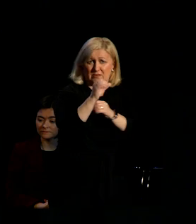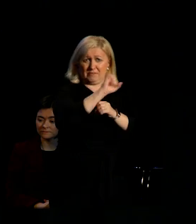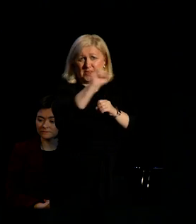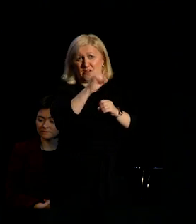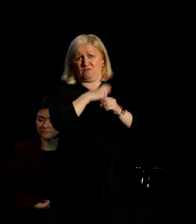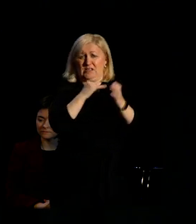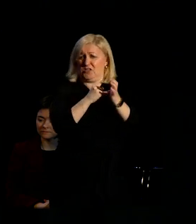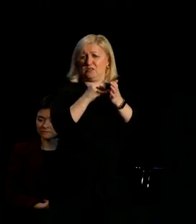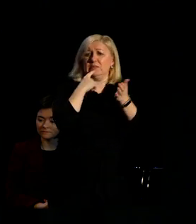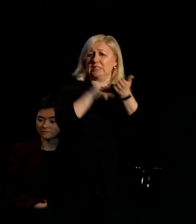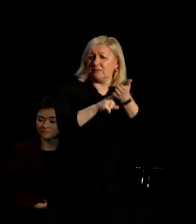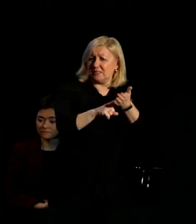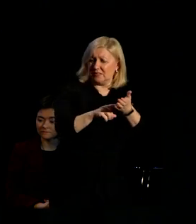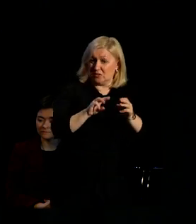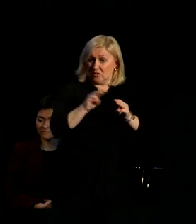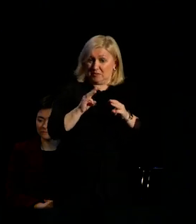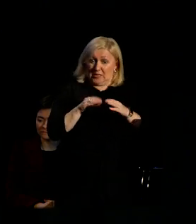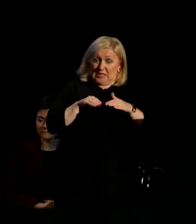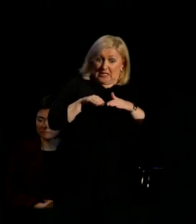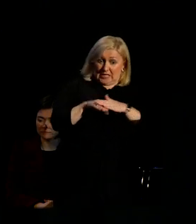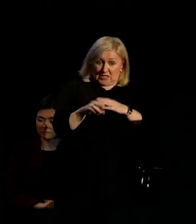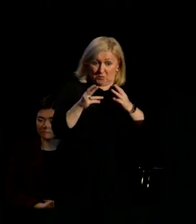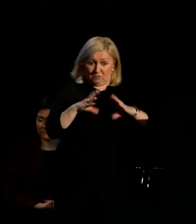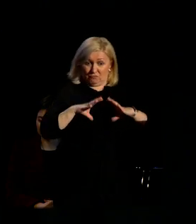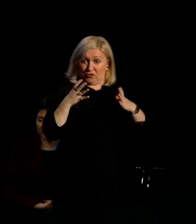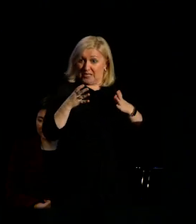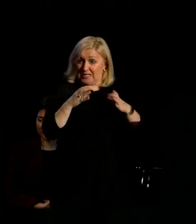revulsion felt by those who liberated Auschwitz